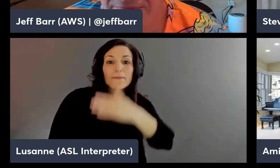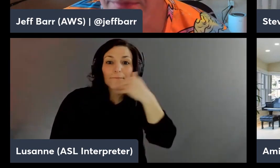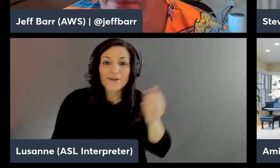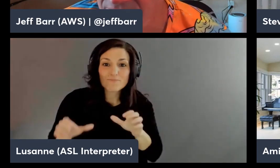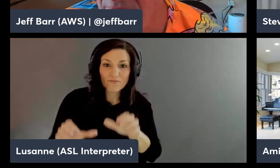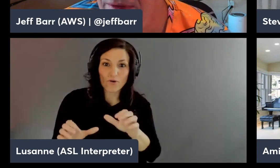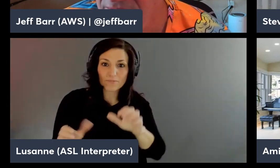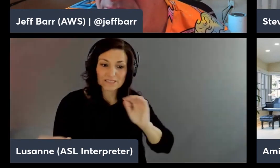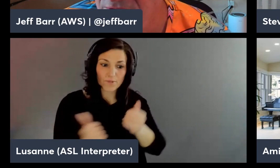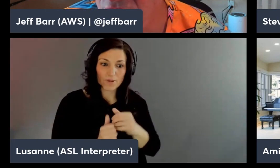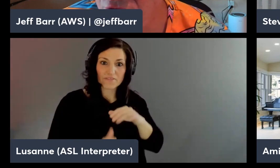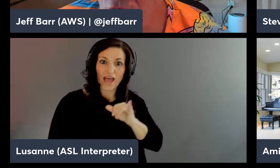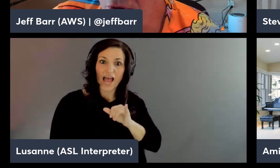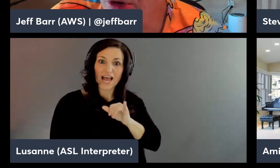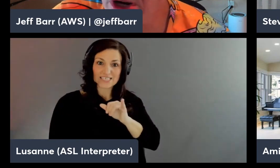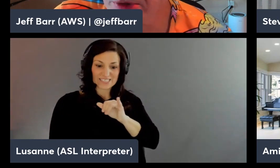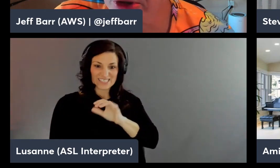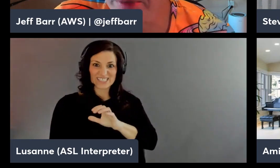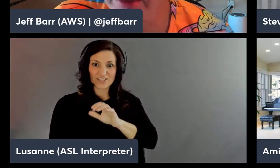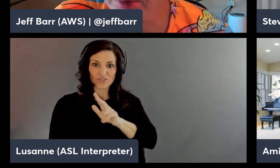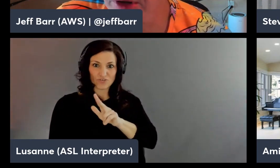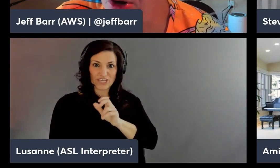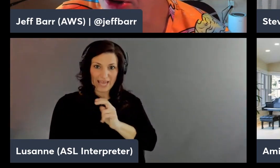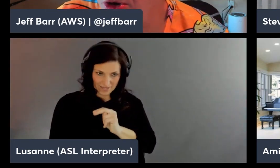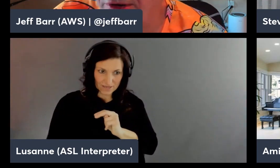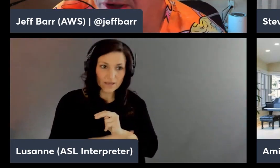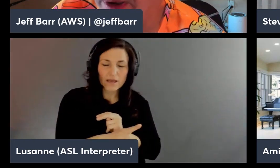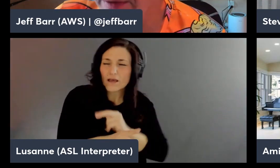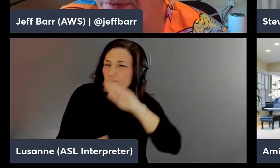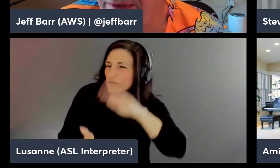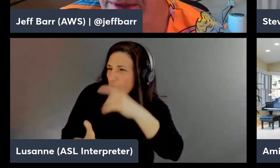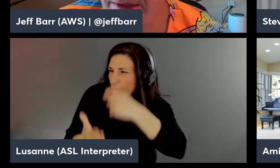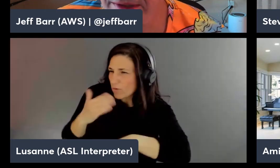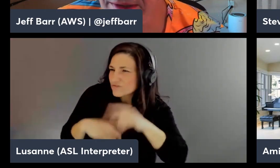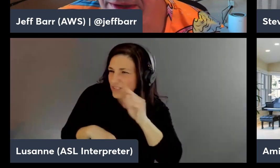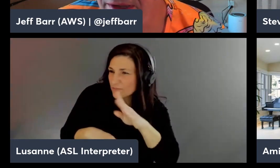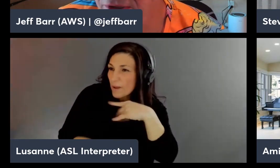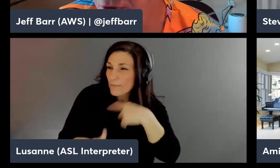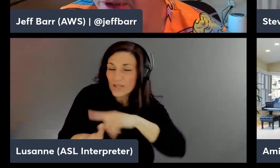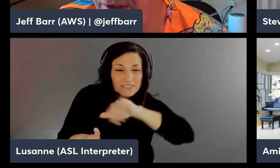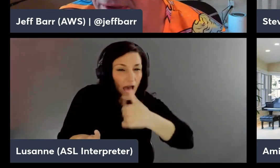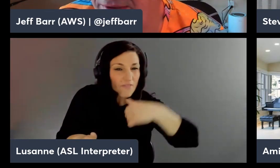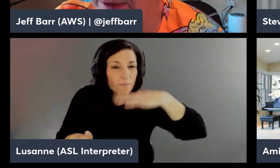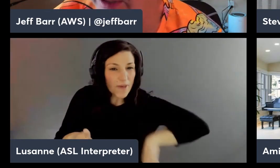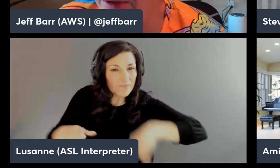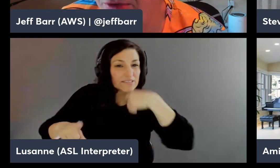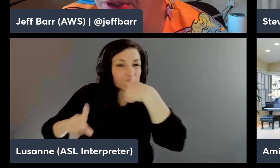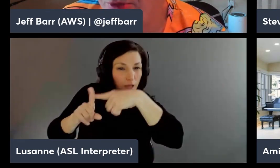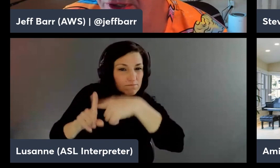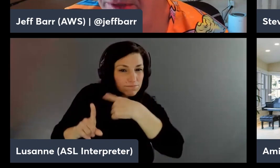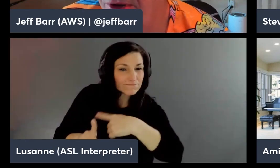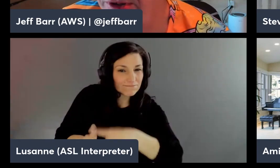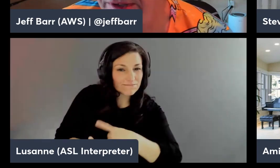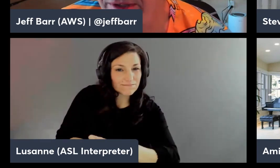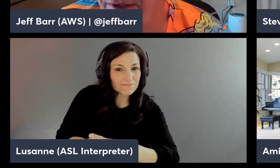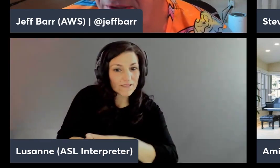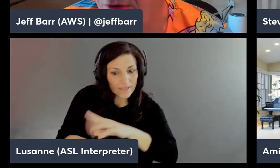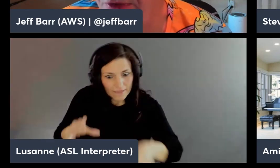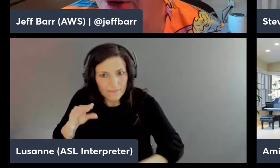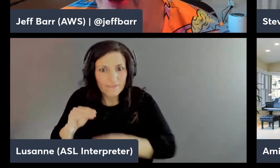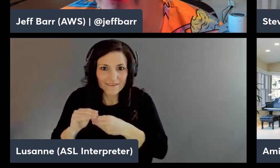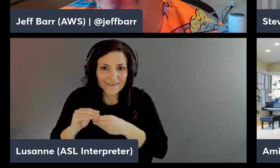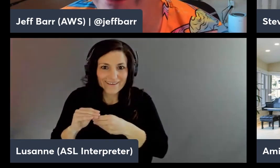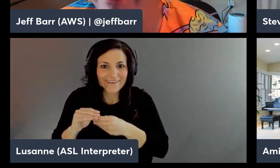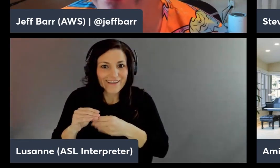I3EN. So lower cost per terabyte, but also all the other benefits, including the increased predictability and the